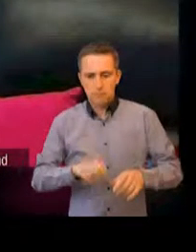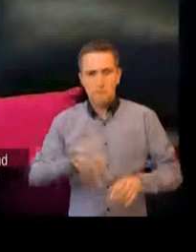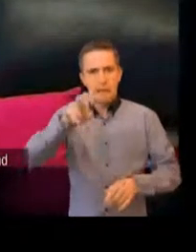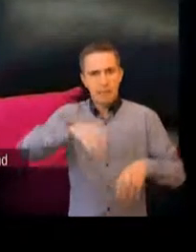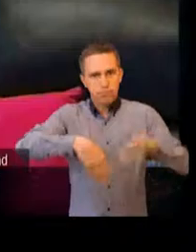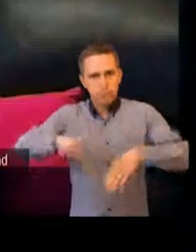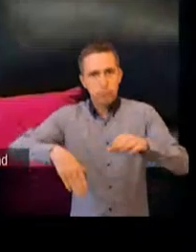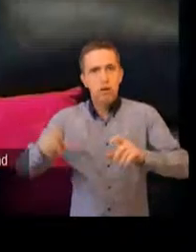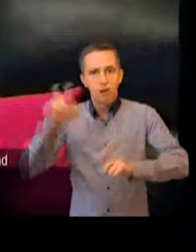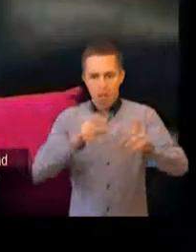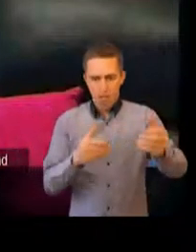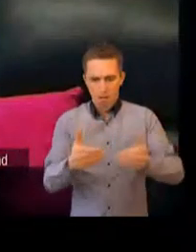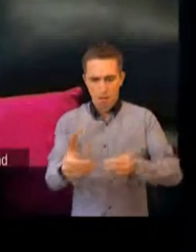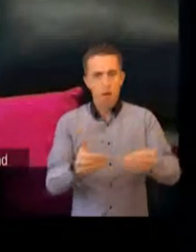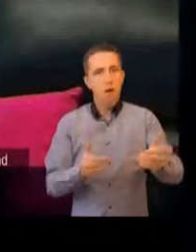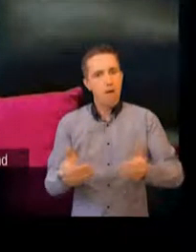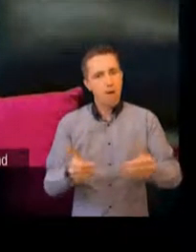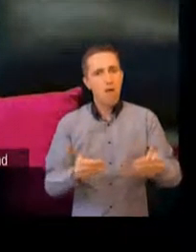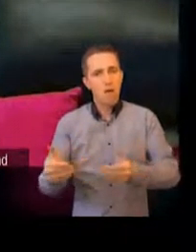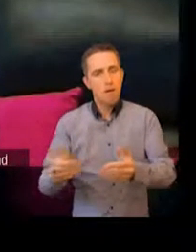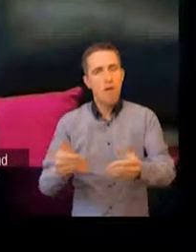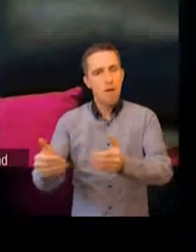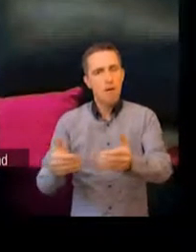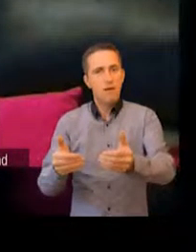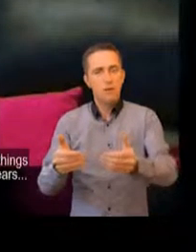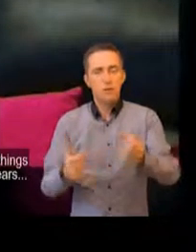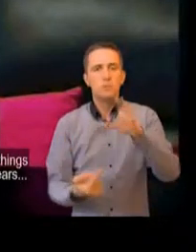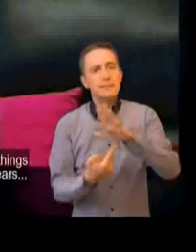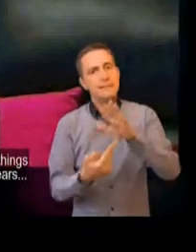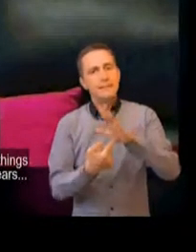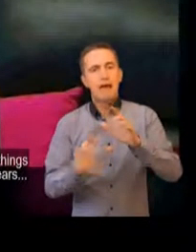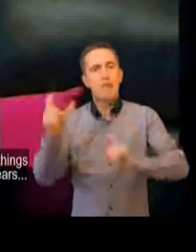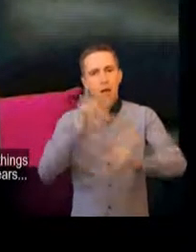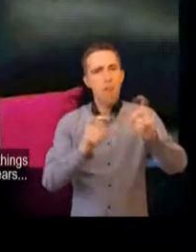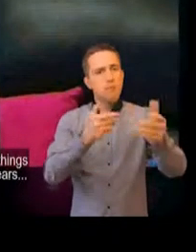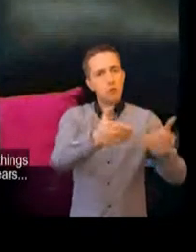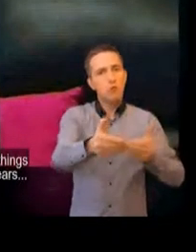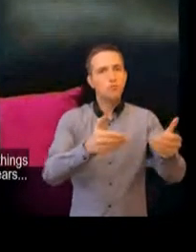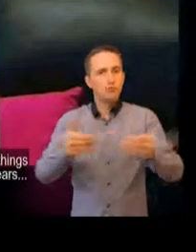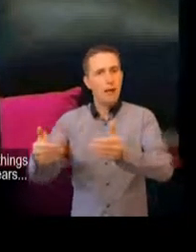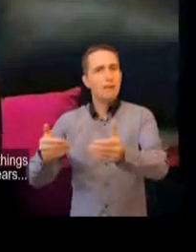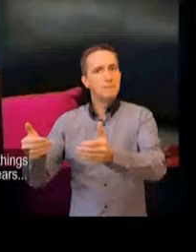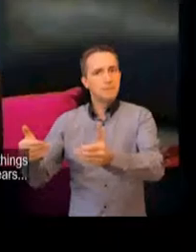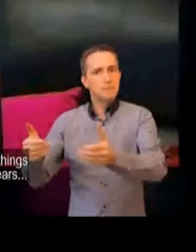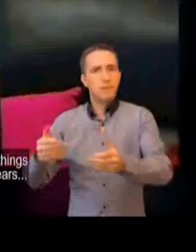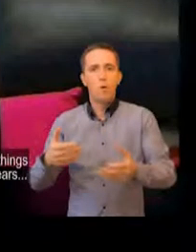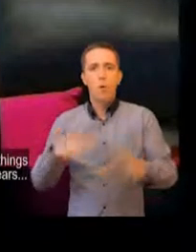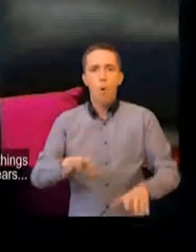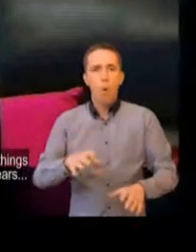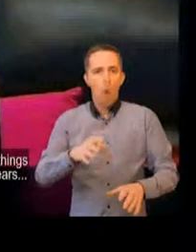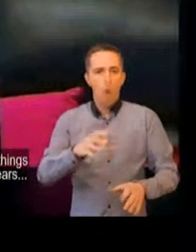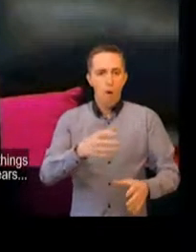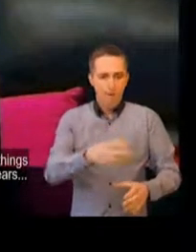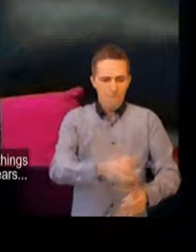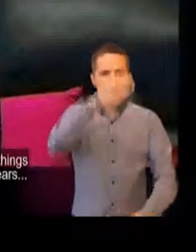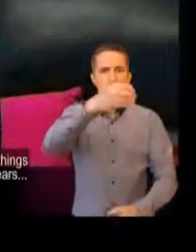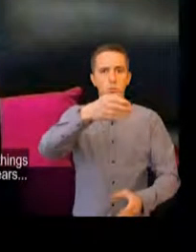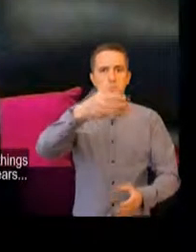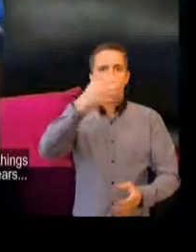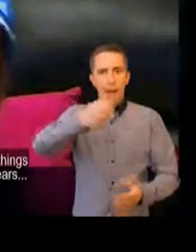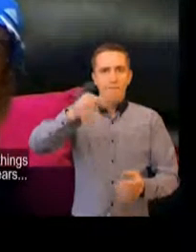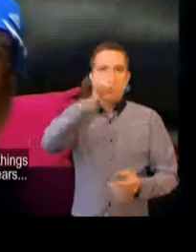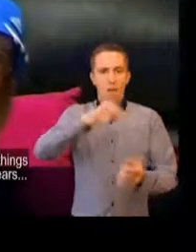had a meeting with nursery to make sure they understood, and the visual impairment teacher had also went in